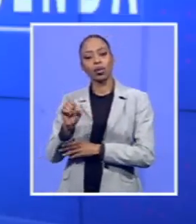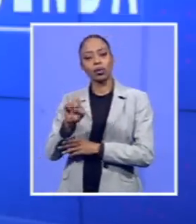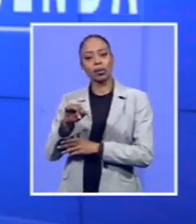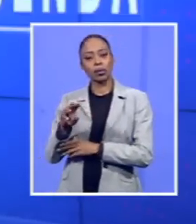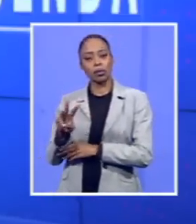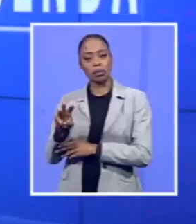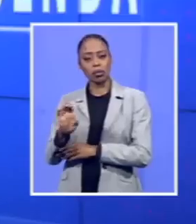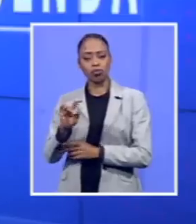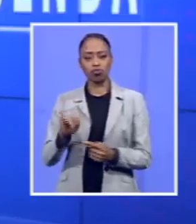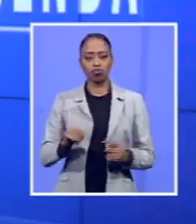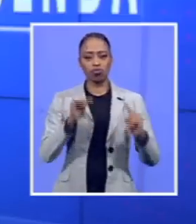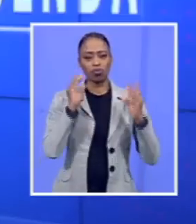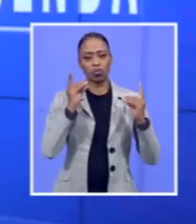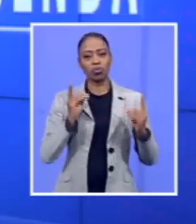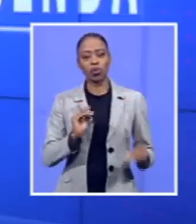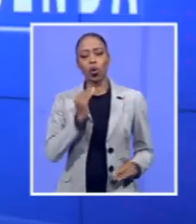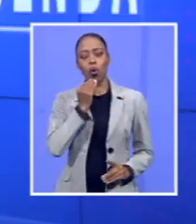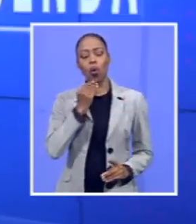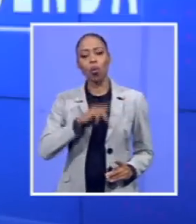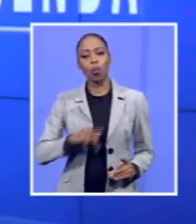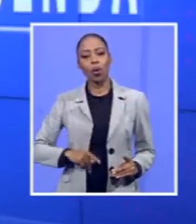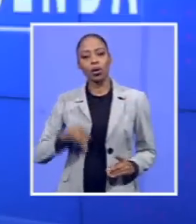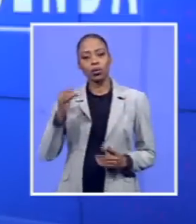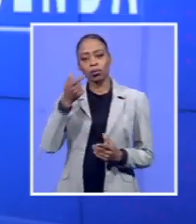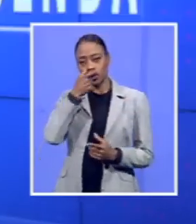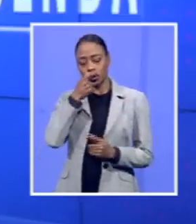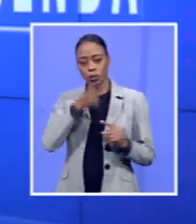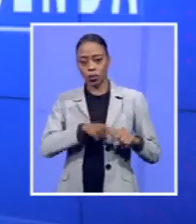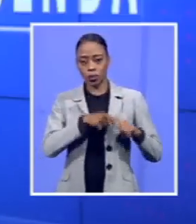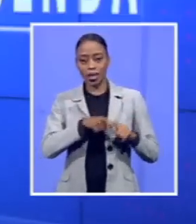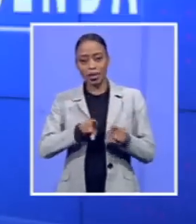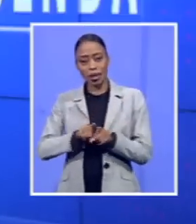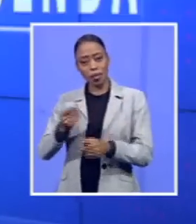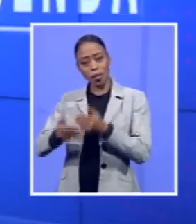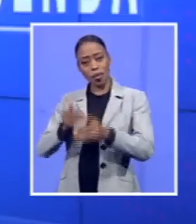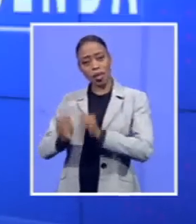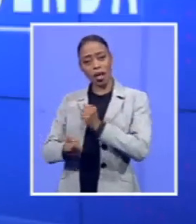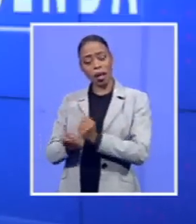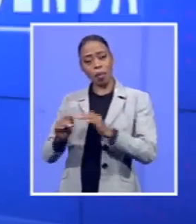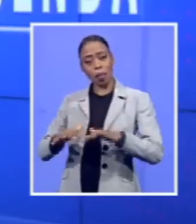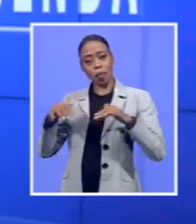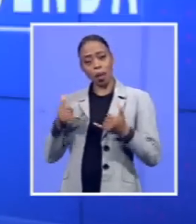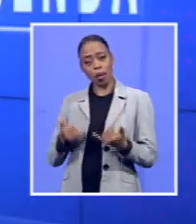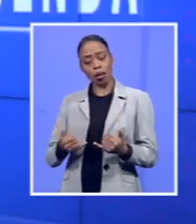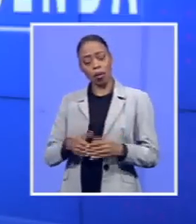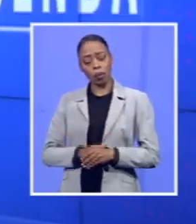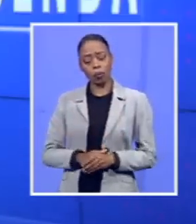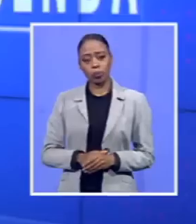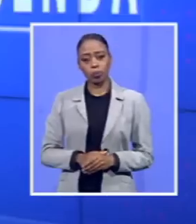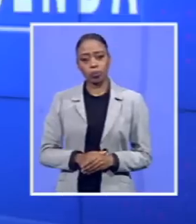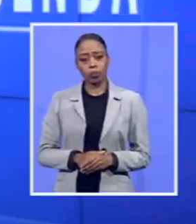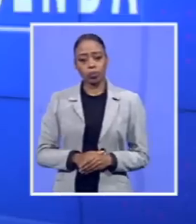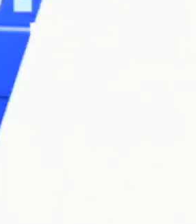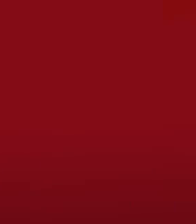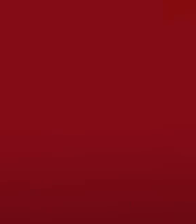the decision by President Cyril Ramaphosa to suspend her, as well as the process taking place in Parliament. Let's take you there live.